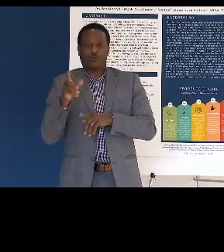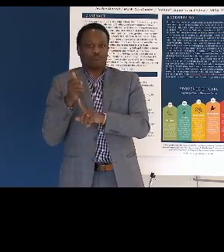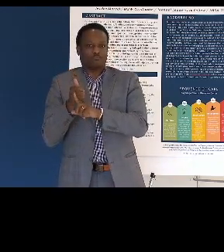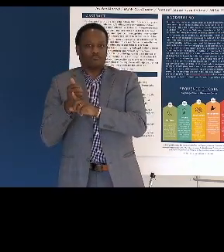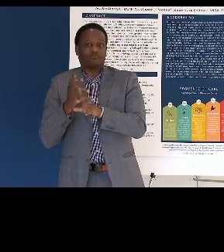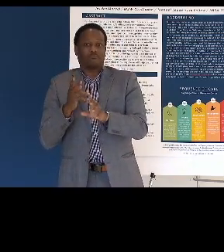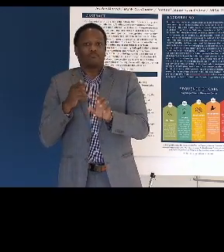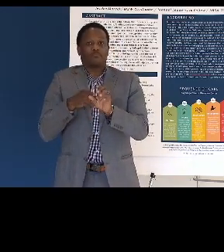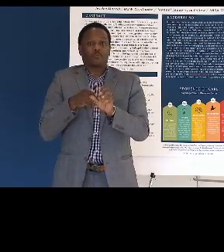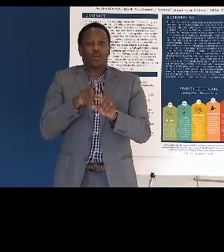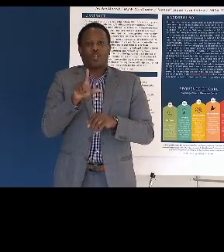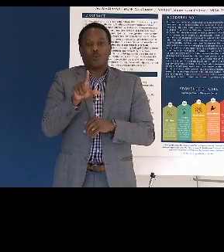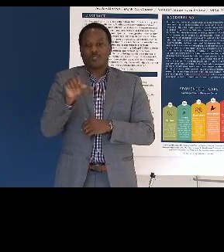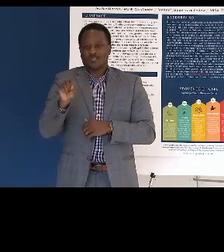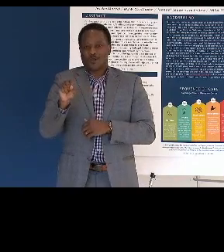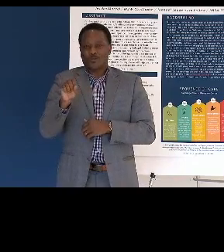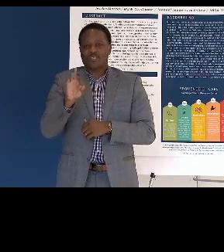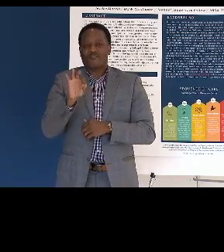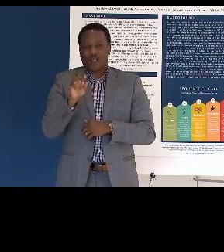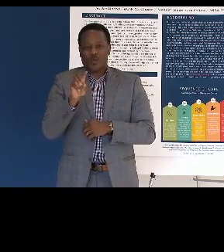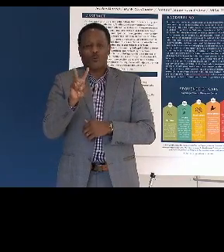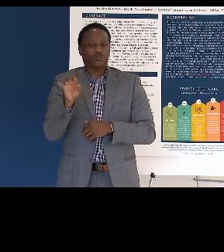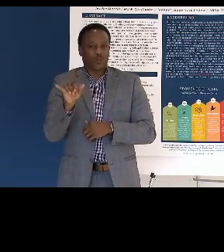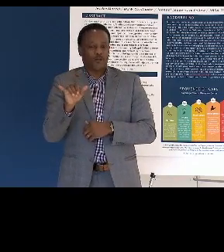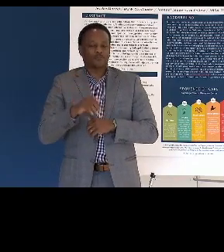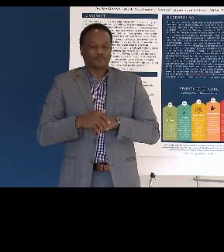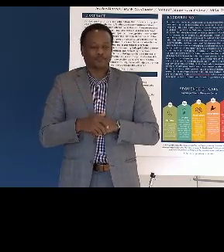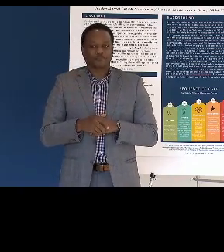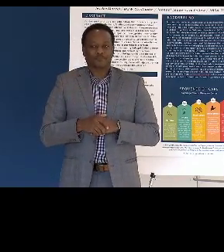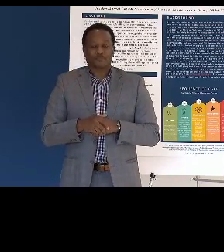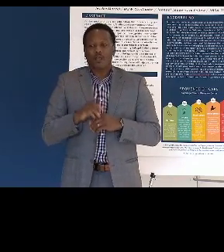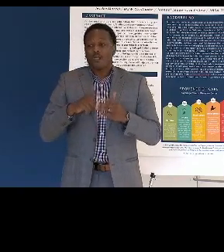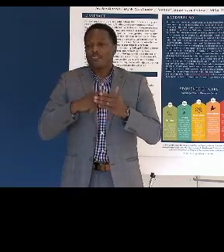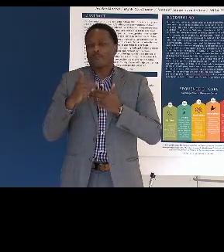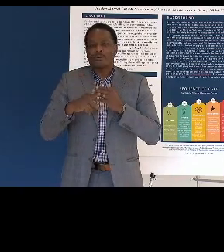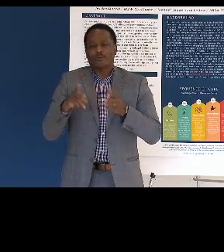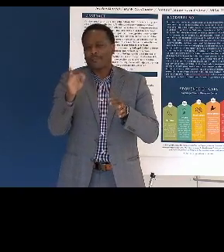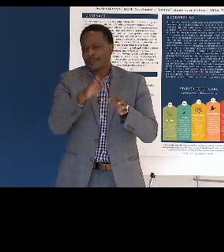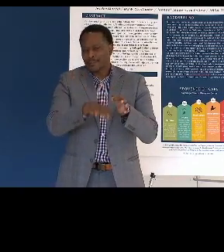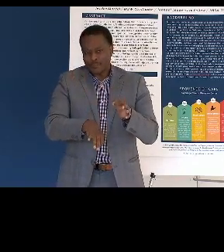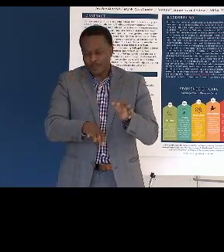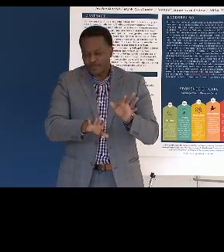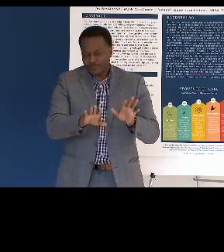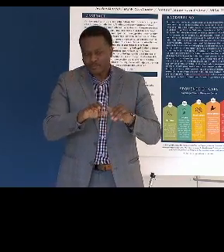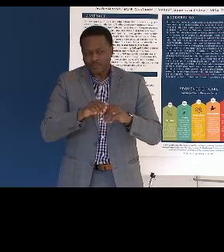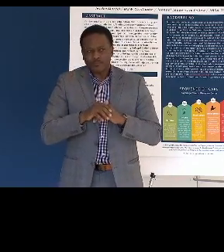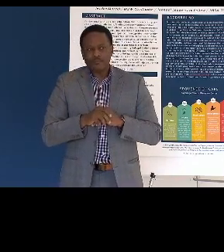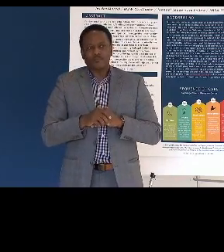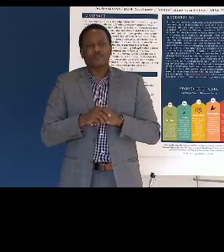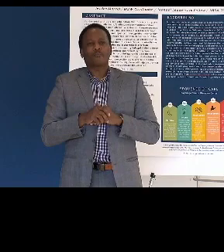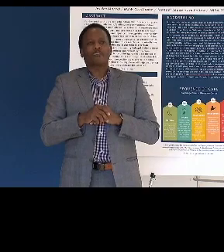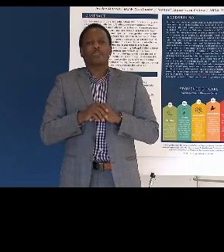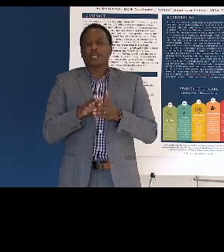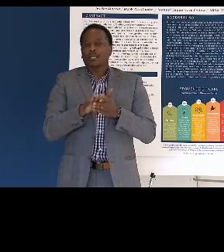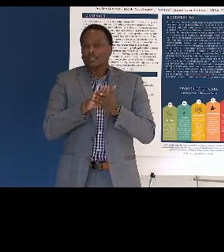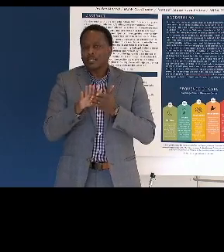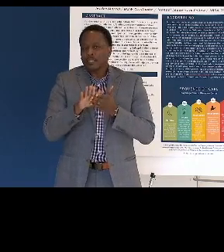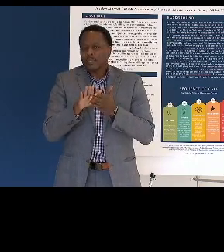also a Lewis Stokes Fellow. Now, the program is simple, clear, and